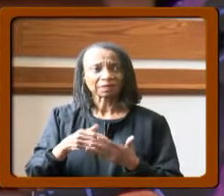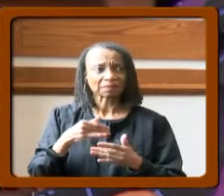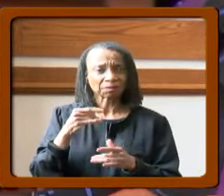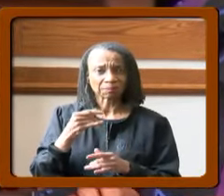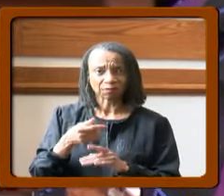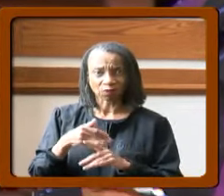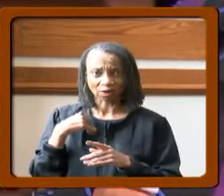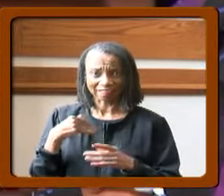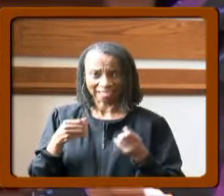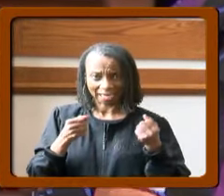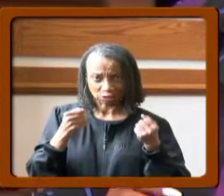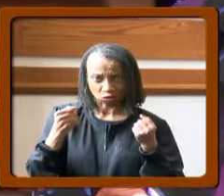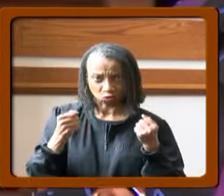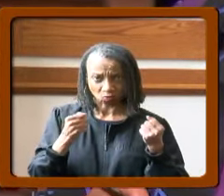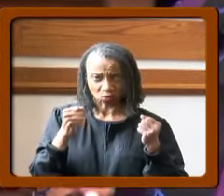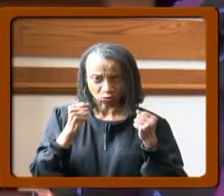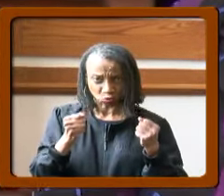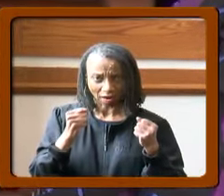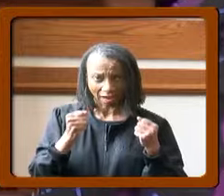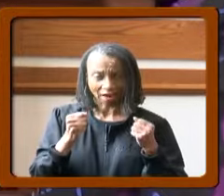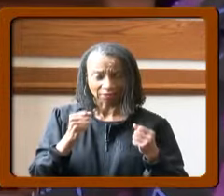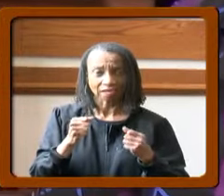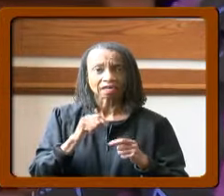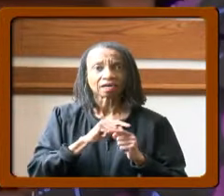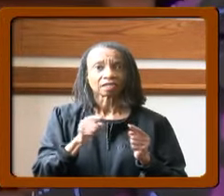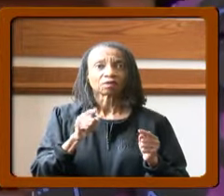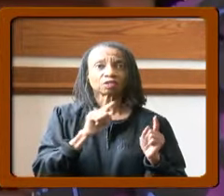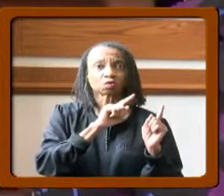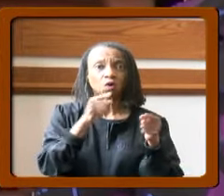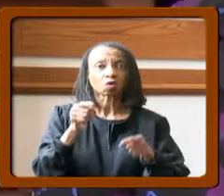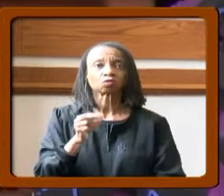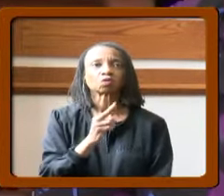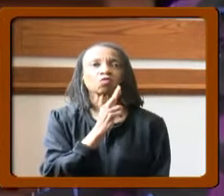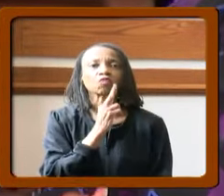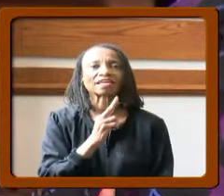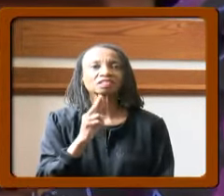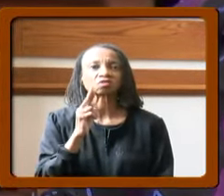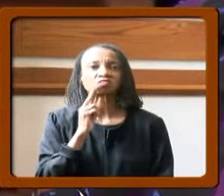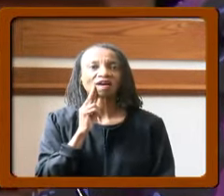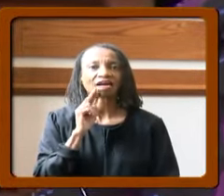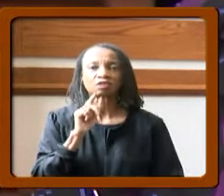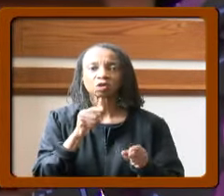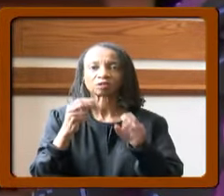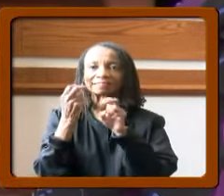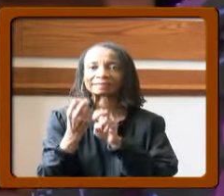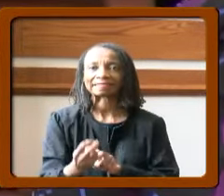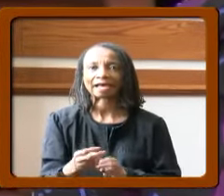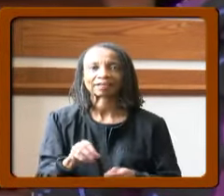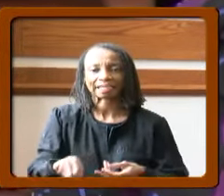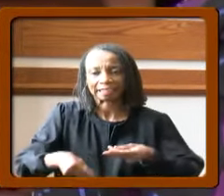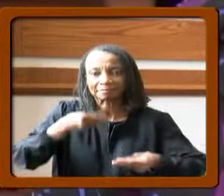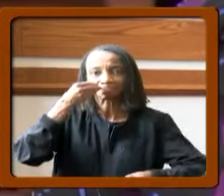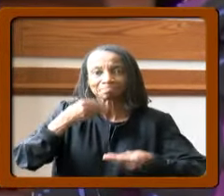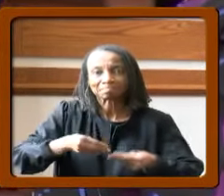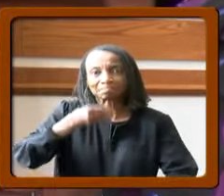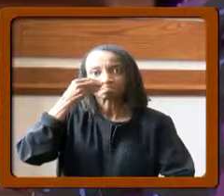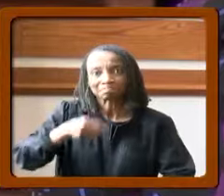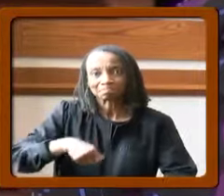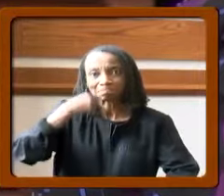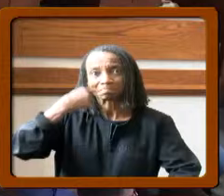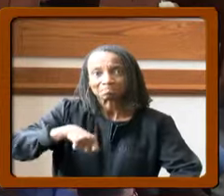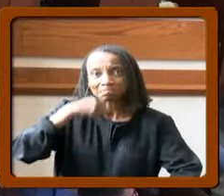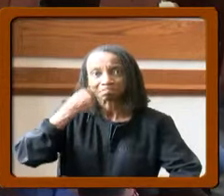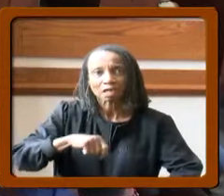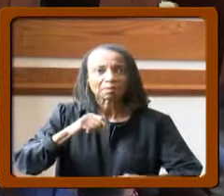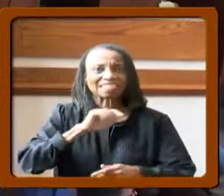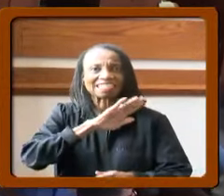of faith and eat food in the restaurant and you never even met the cook, how in the world would you not place your faith